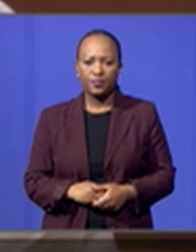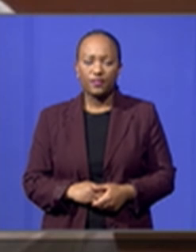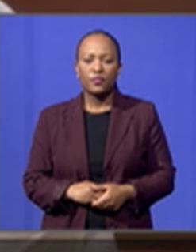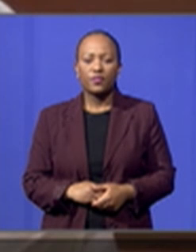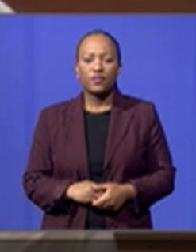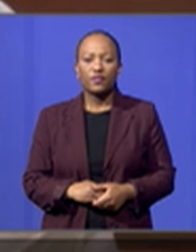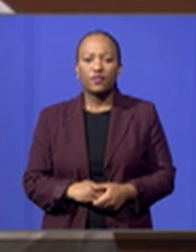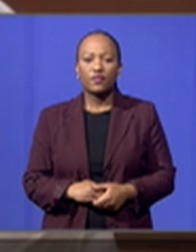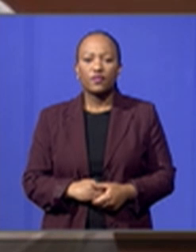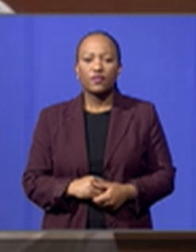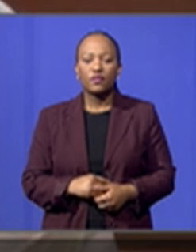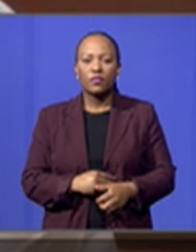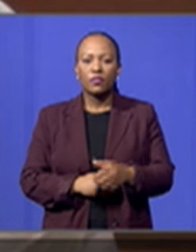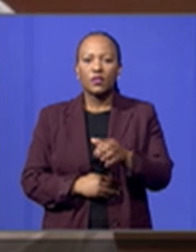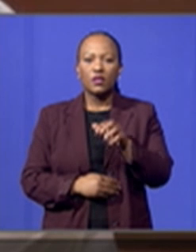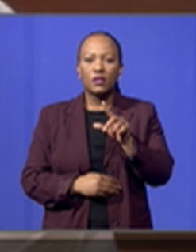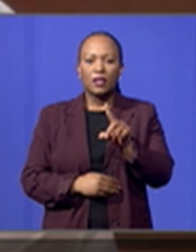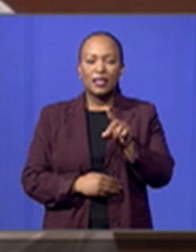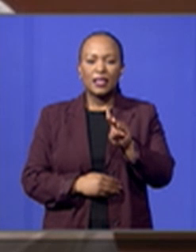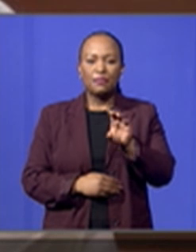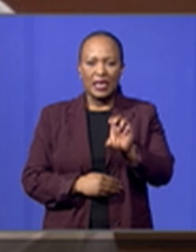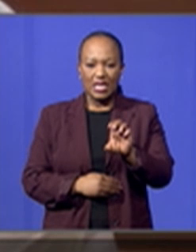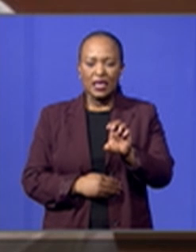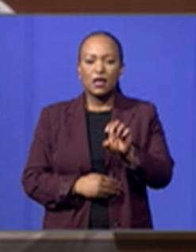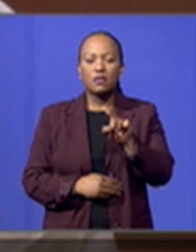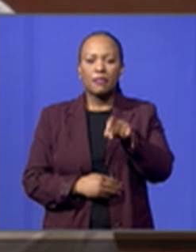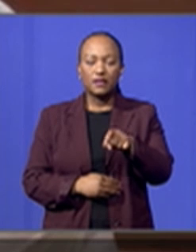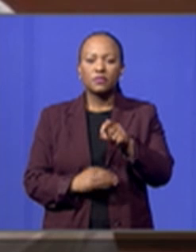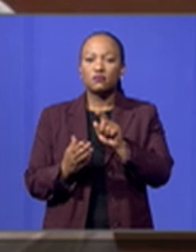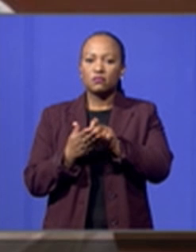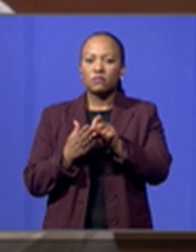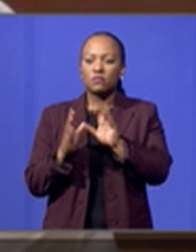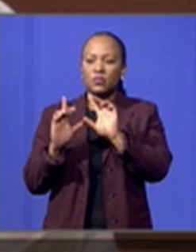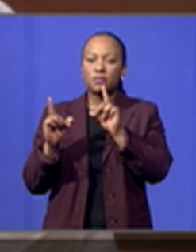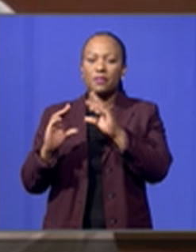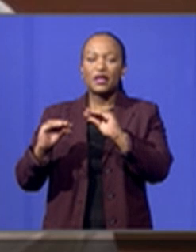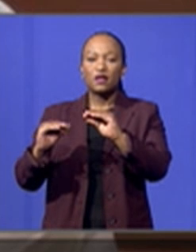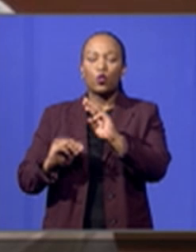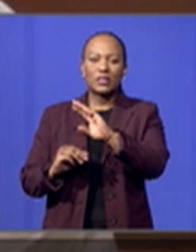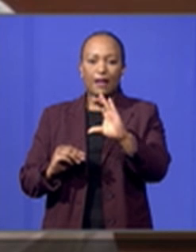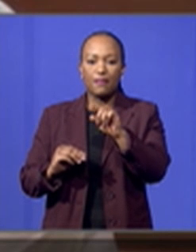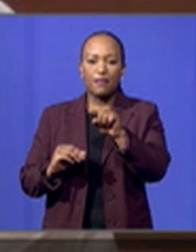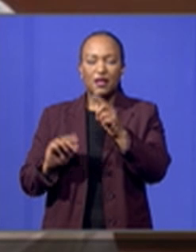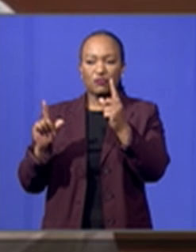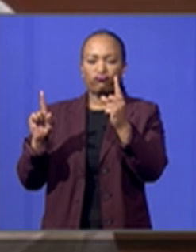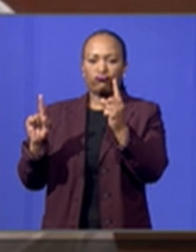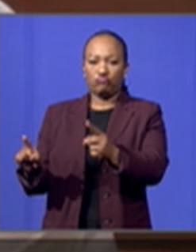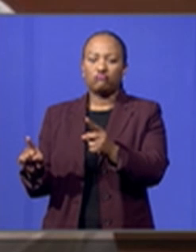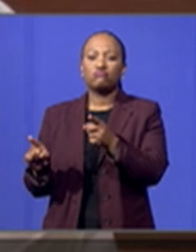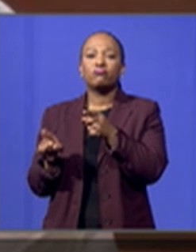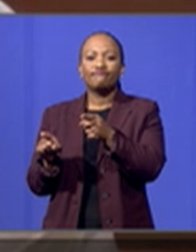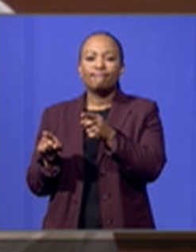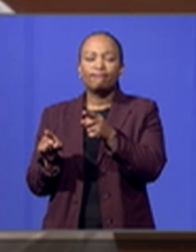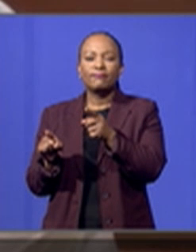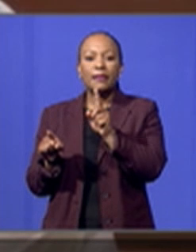DBE ought to write to the Department of Education in the Western Cape to compel them